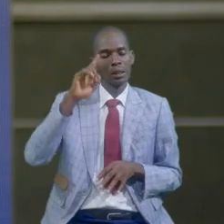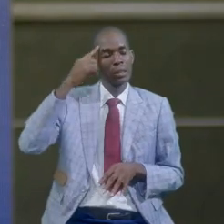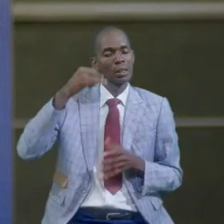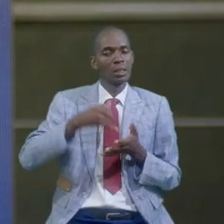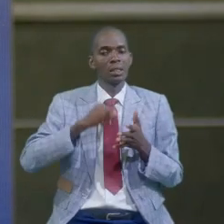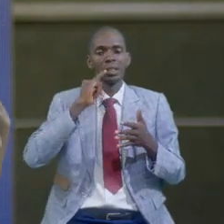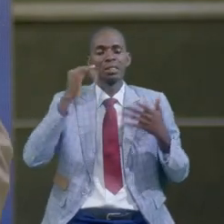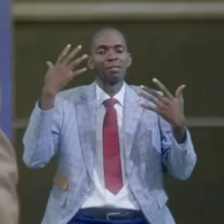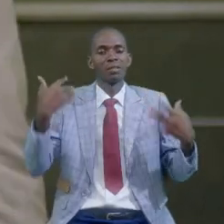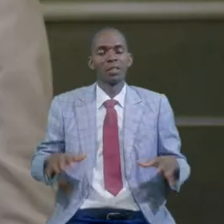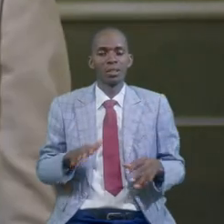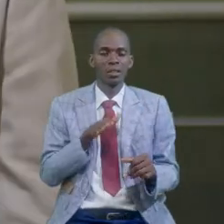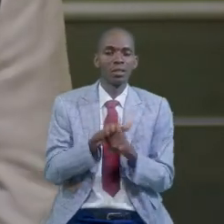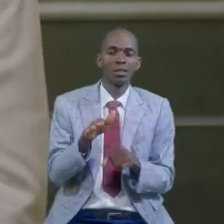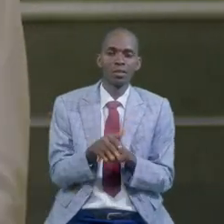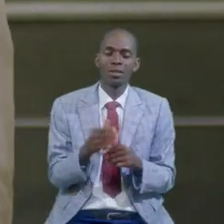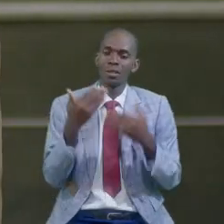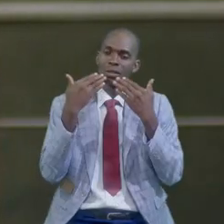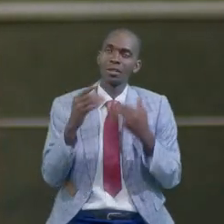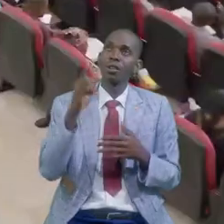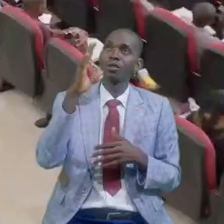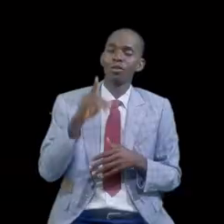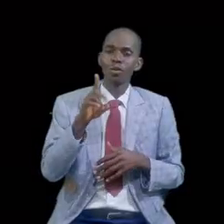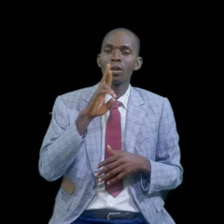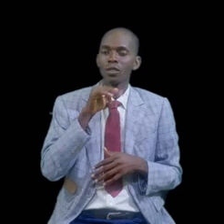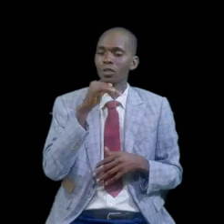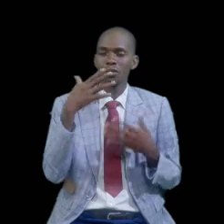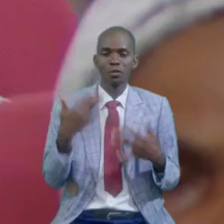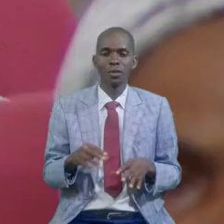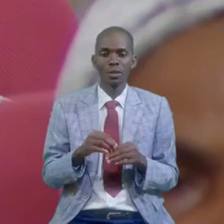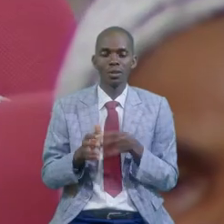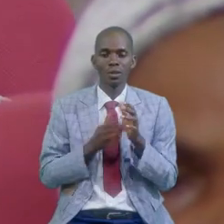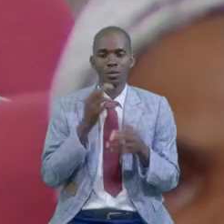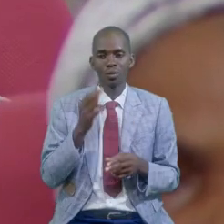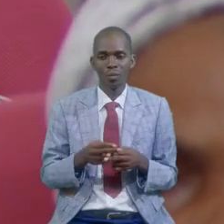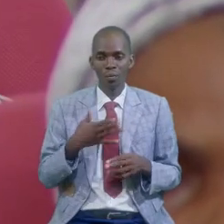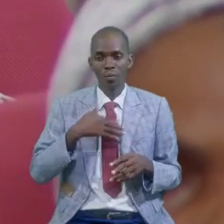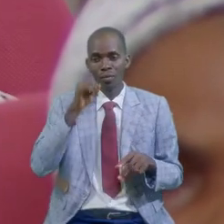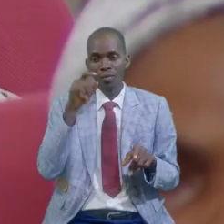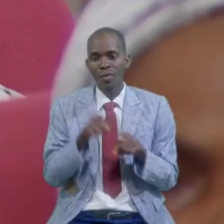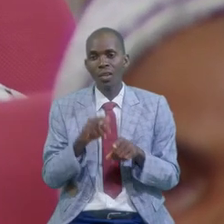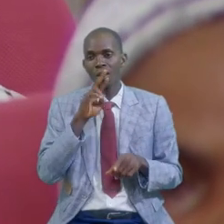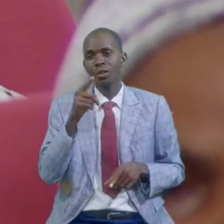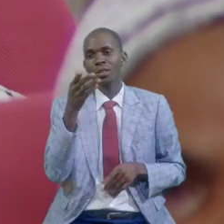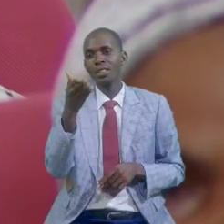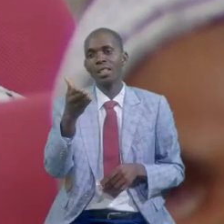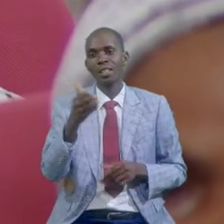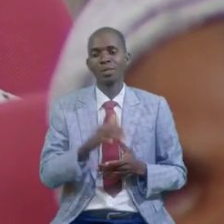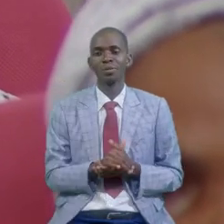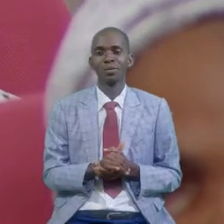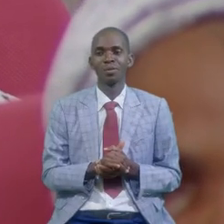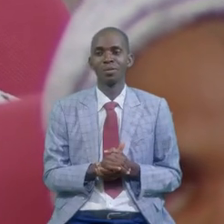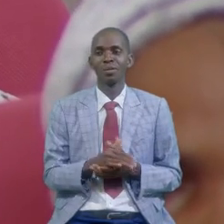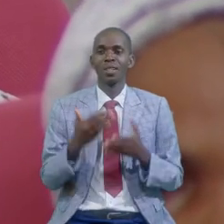finished. Thank God you are not finished. Yes. My sister, are you there? Yes. Thank